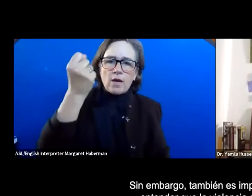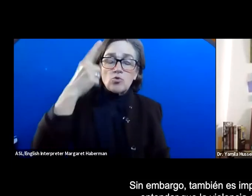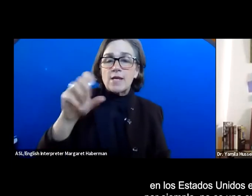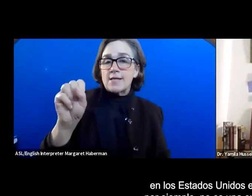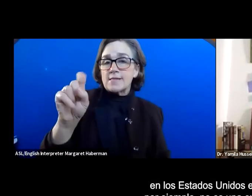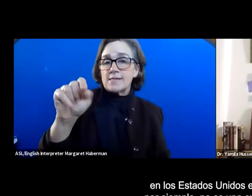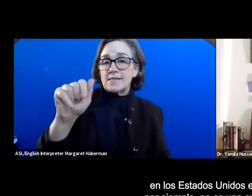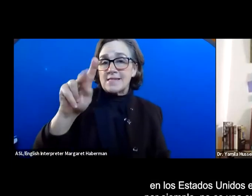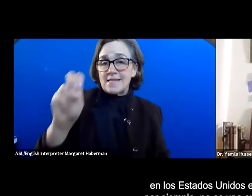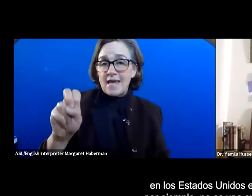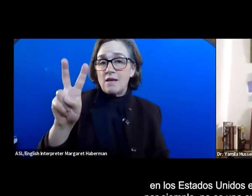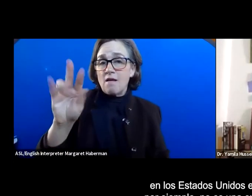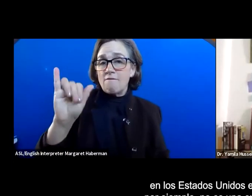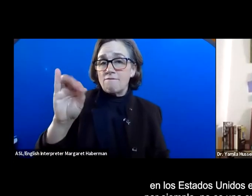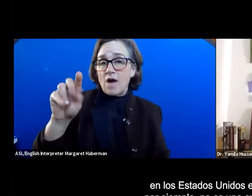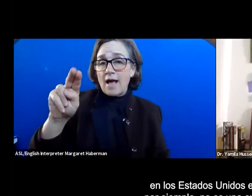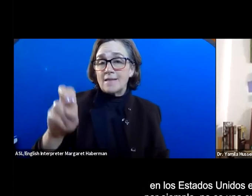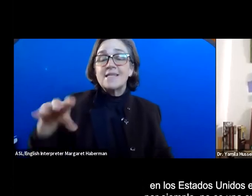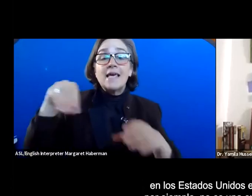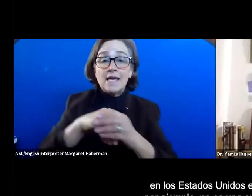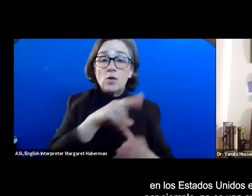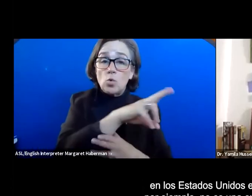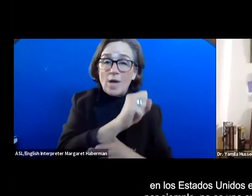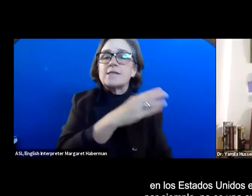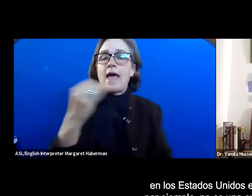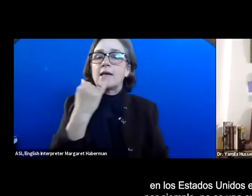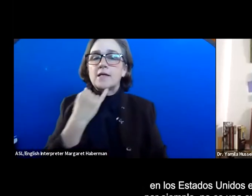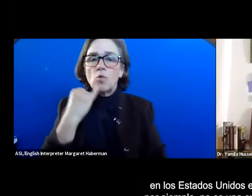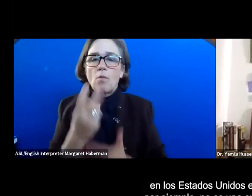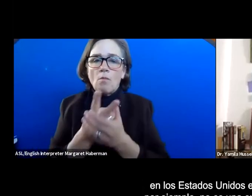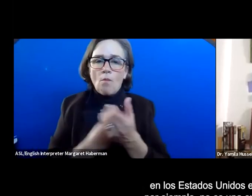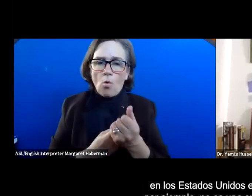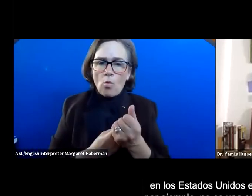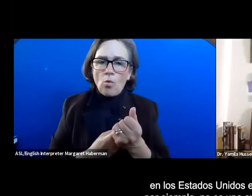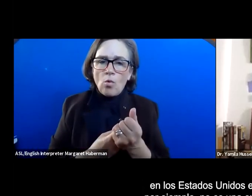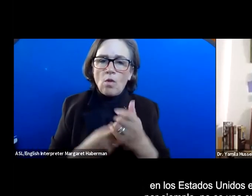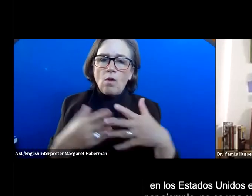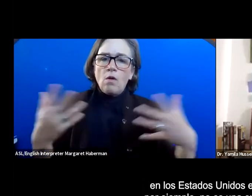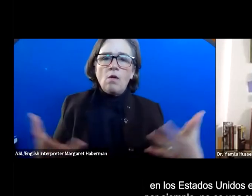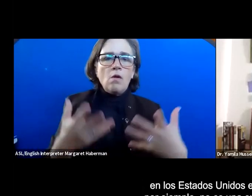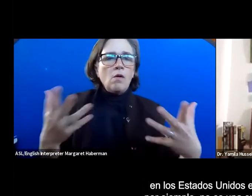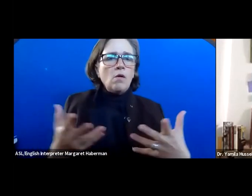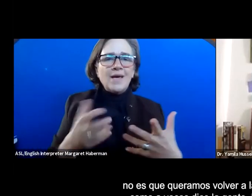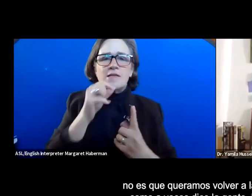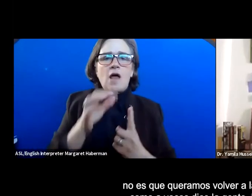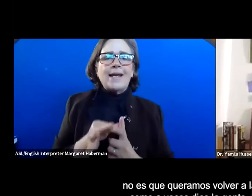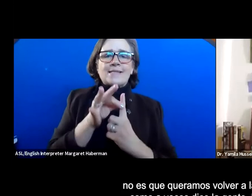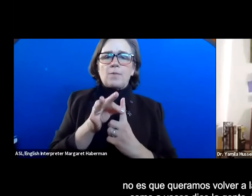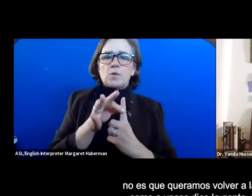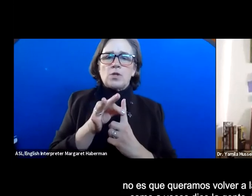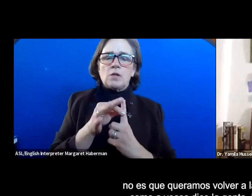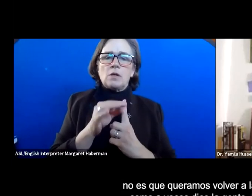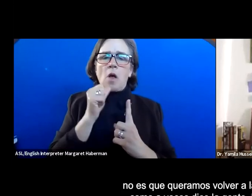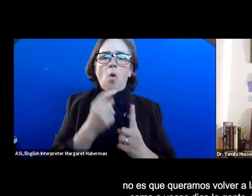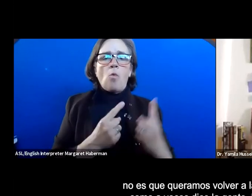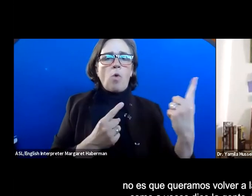violence in the United States and Israel, for example, it's not an exception. It's not